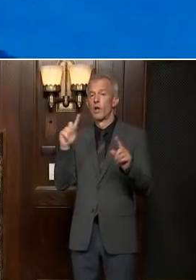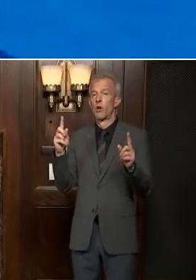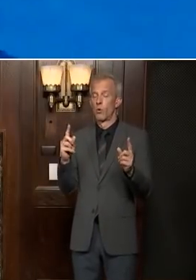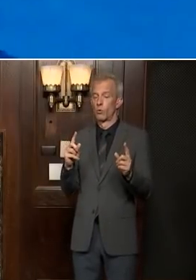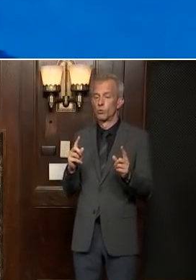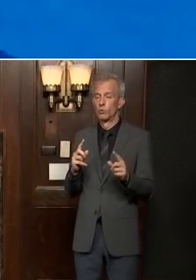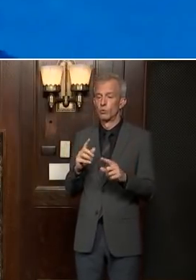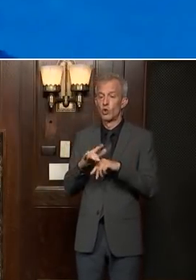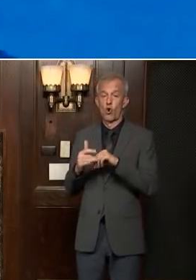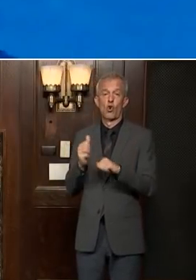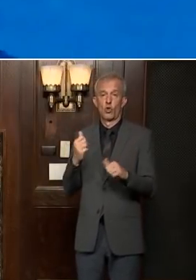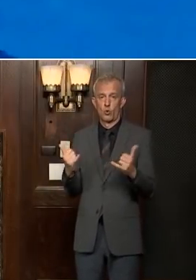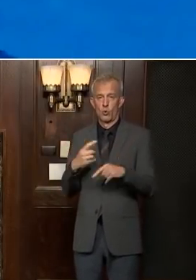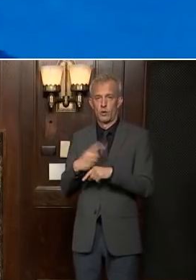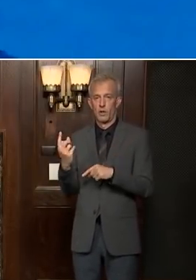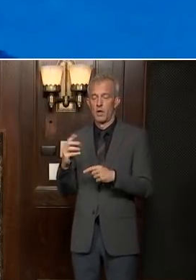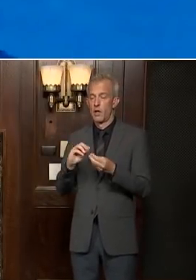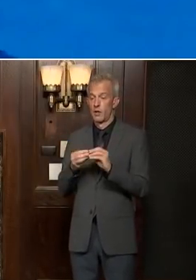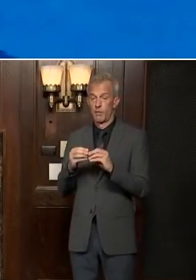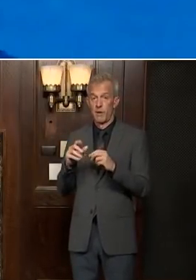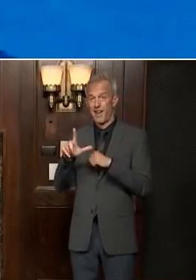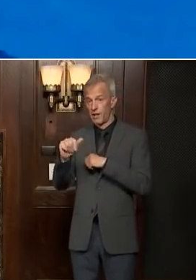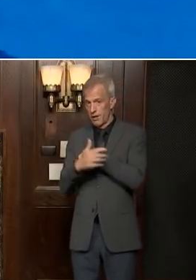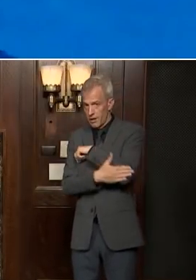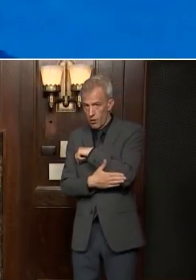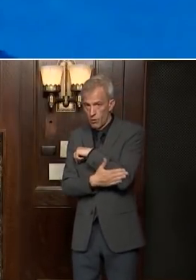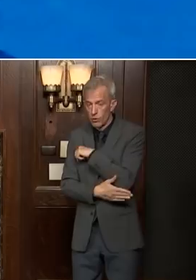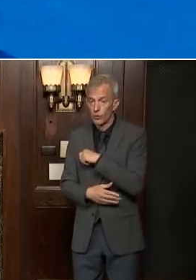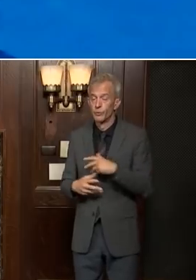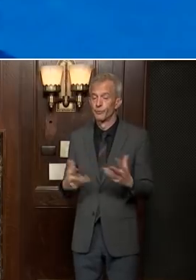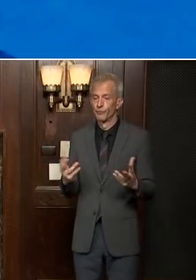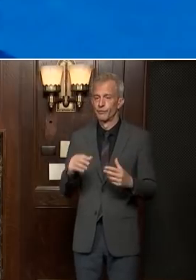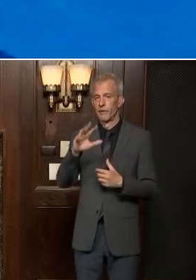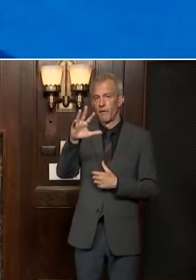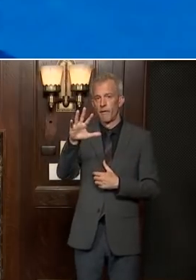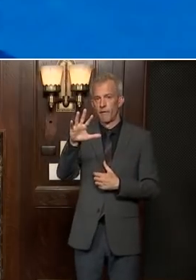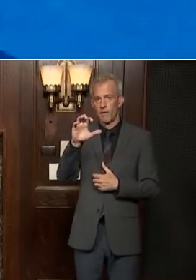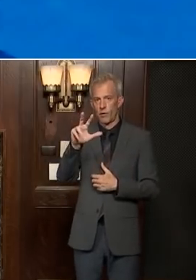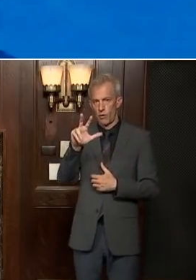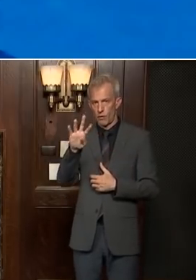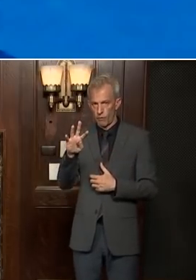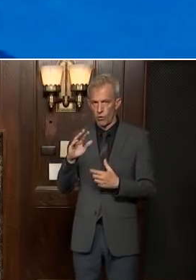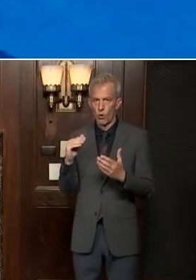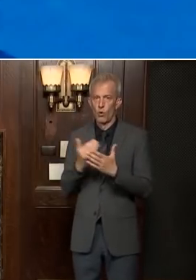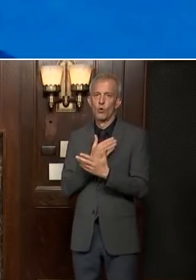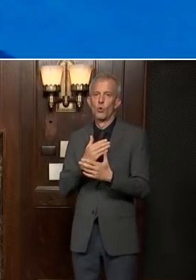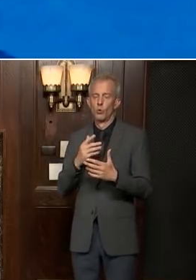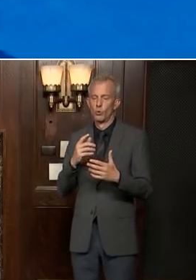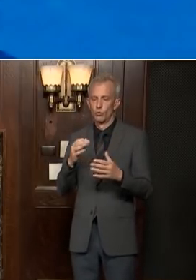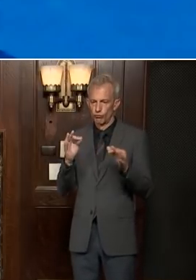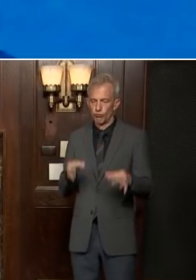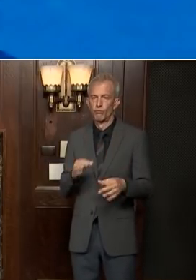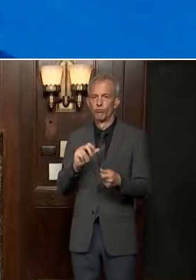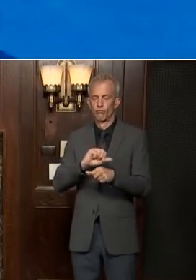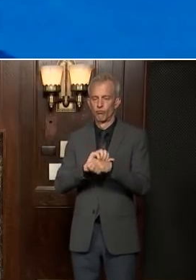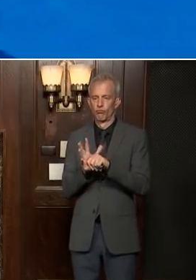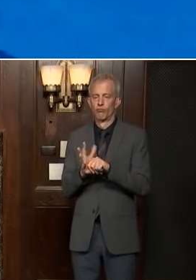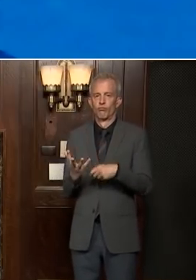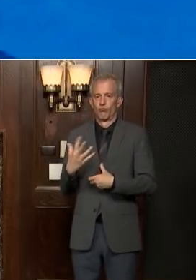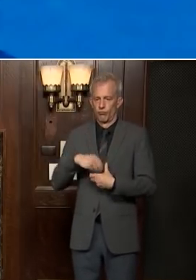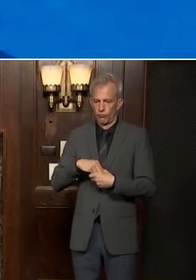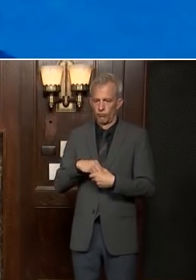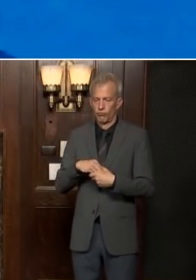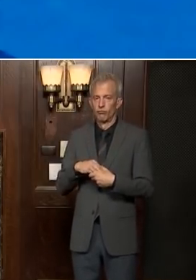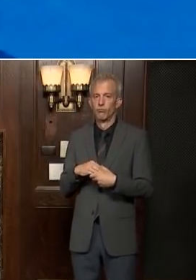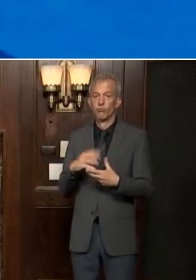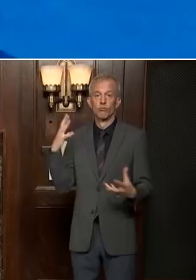the numbers in Los Angeles County are the following: 534 new confirmed positive COVID-19 cases, bringing the